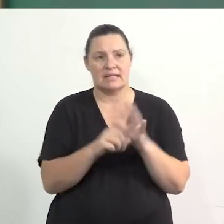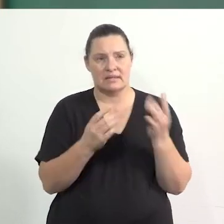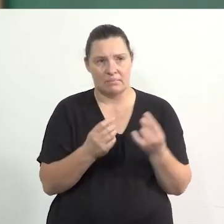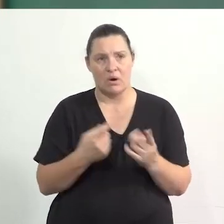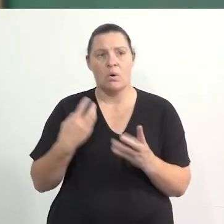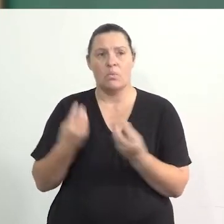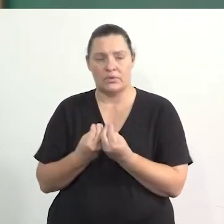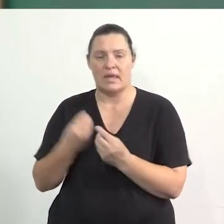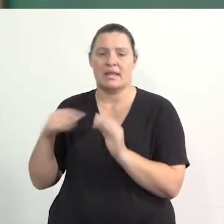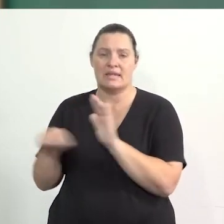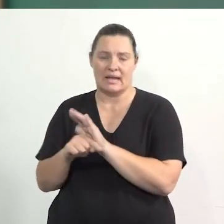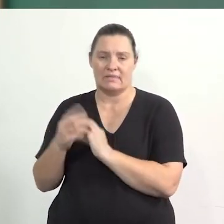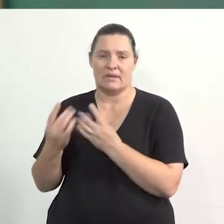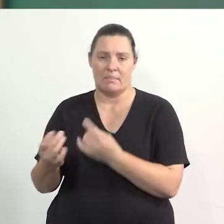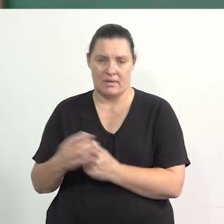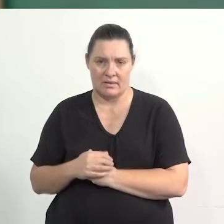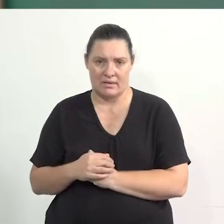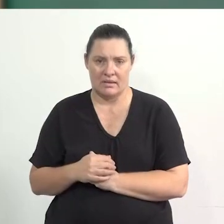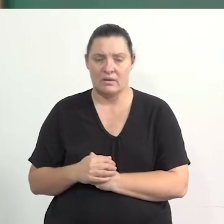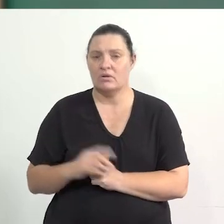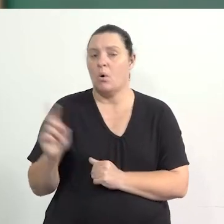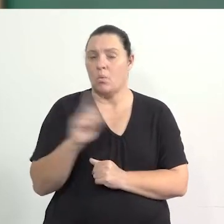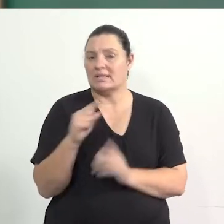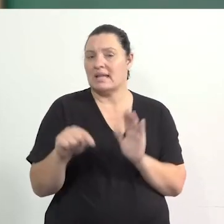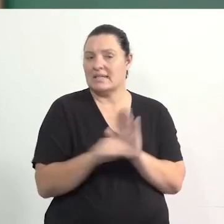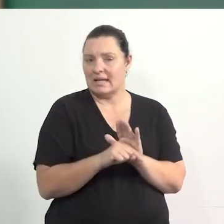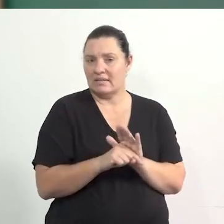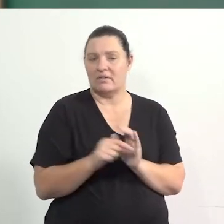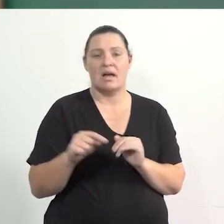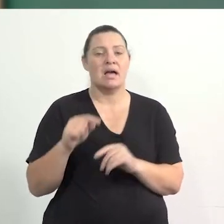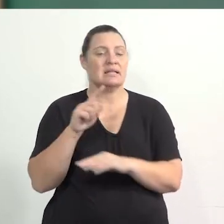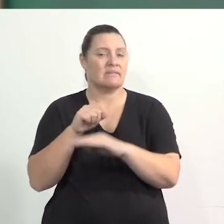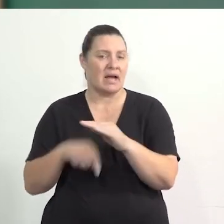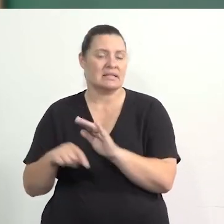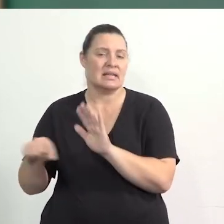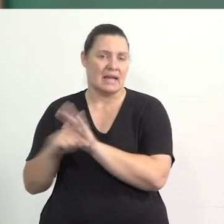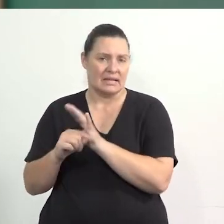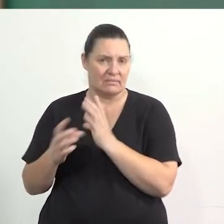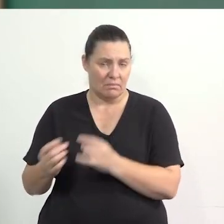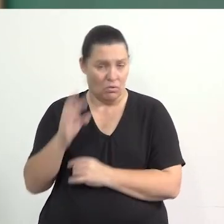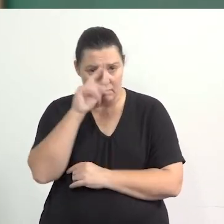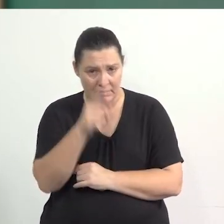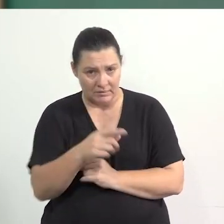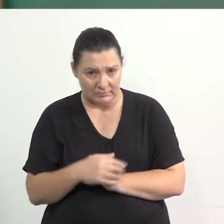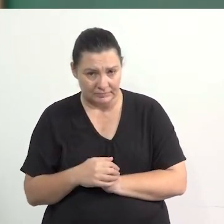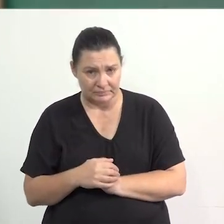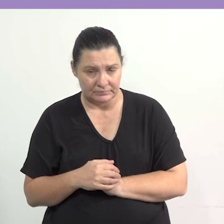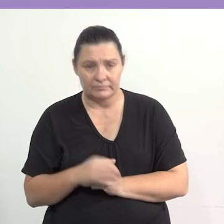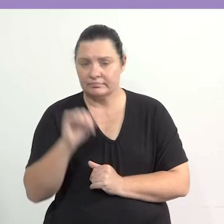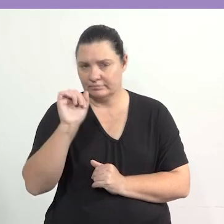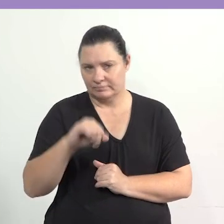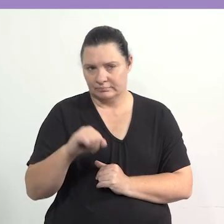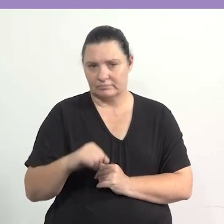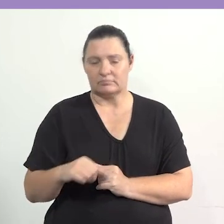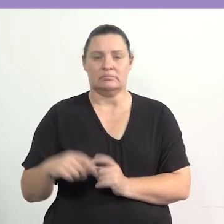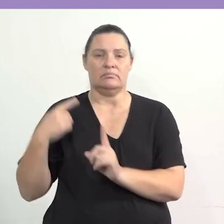number with a negative number. So what is a negative divided by a negative? Do you remember?